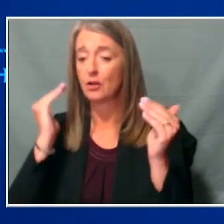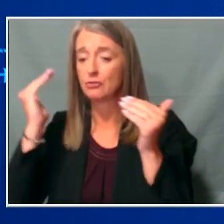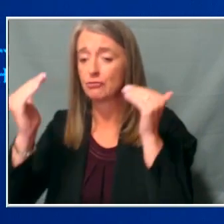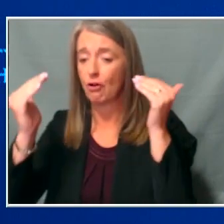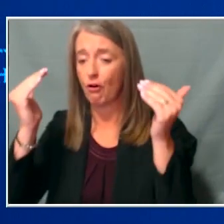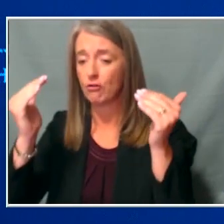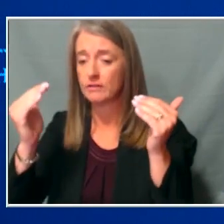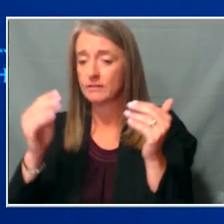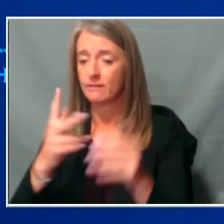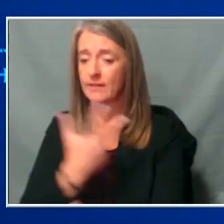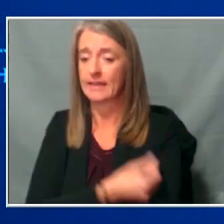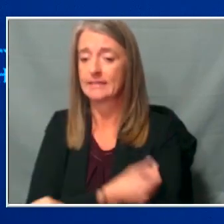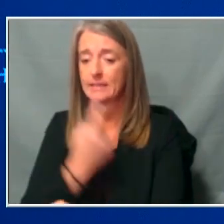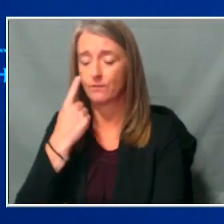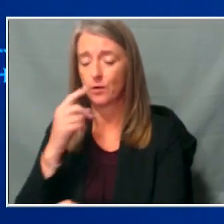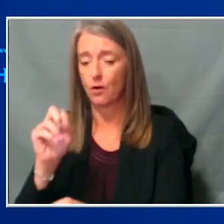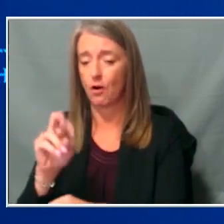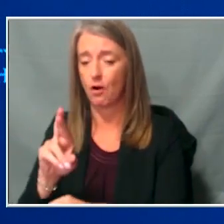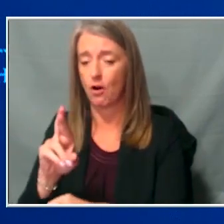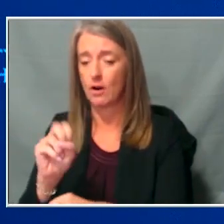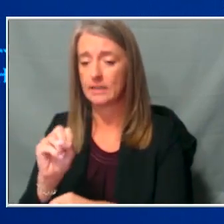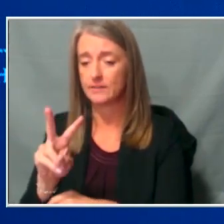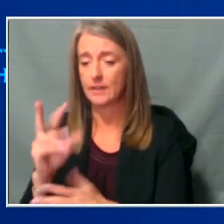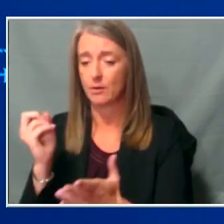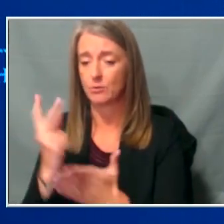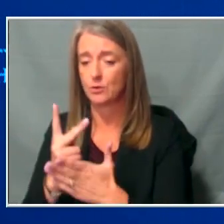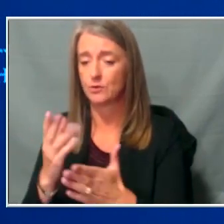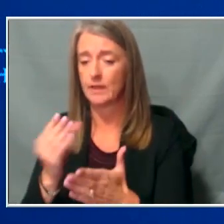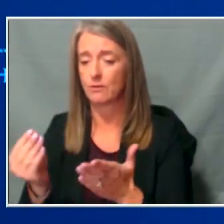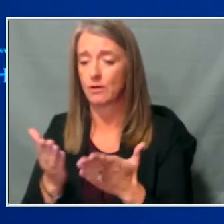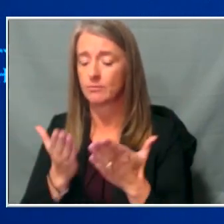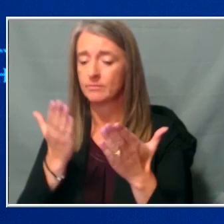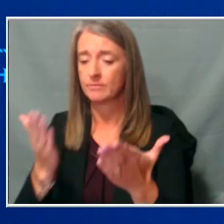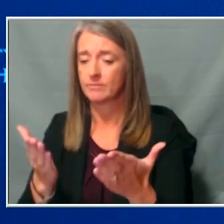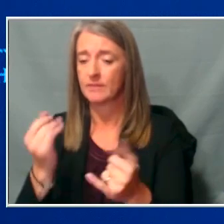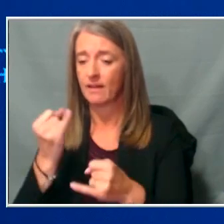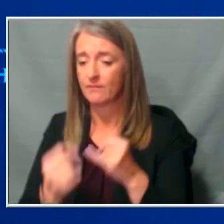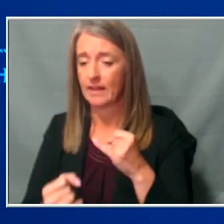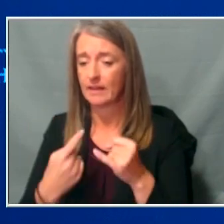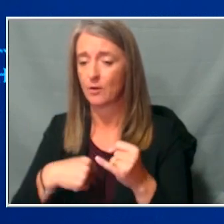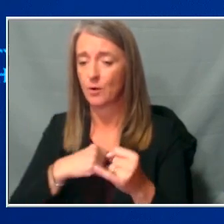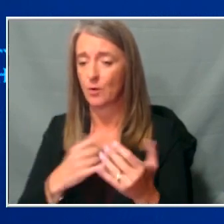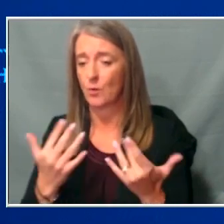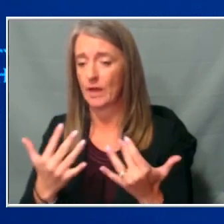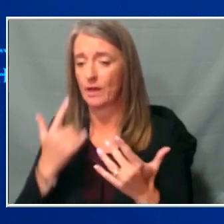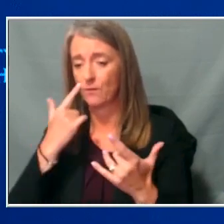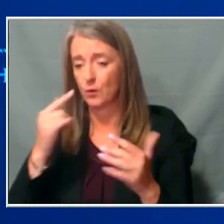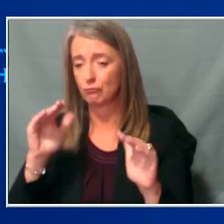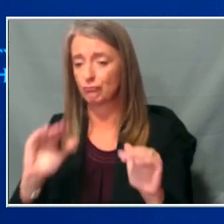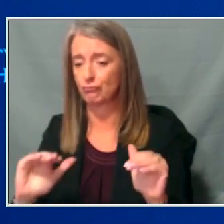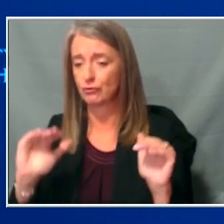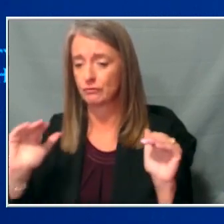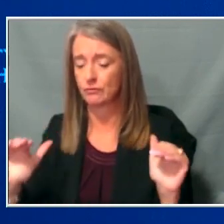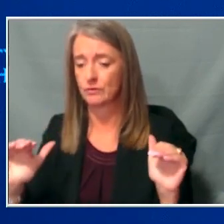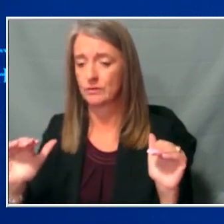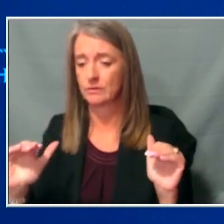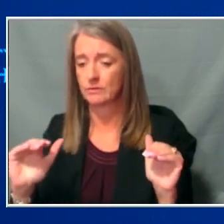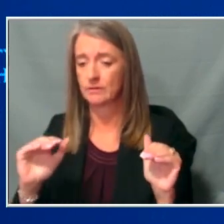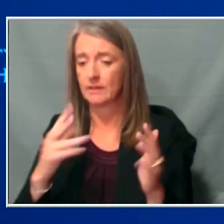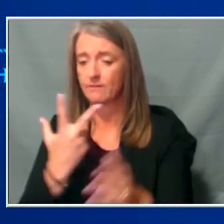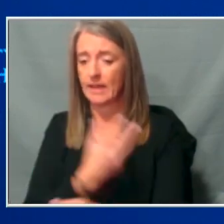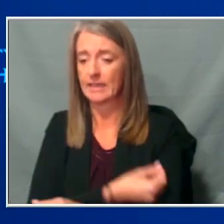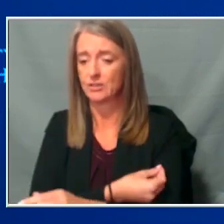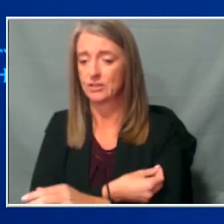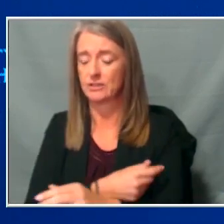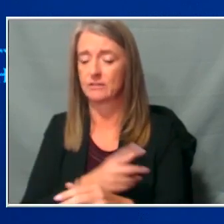RSV being approved and recommended. And then finally, we are waiting for a children's vaccine,